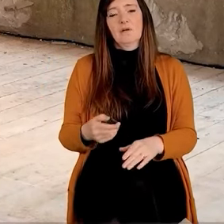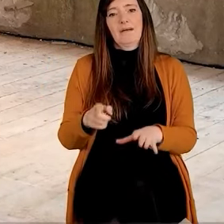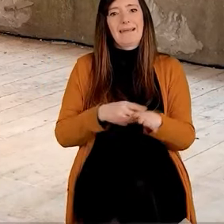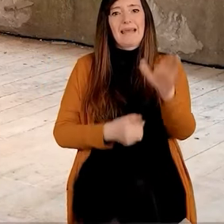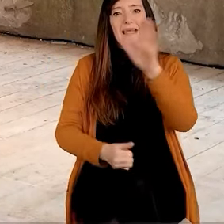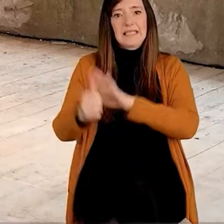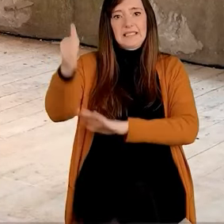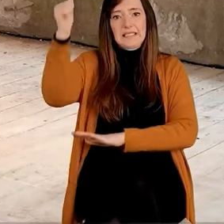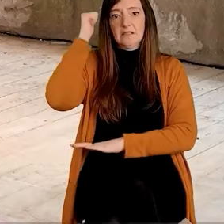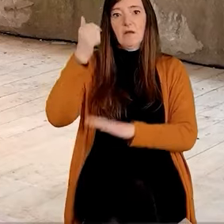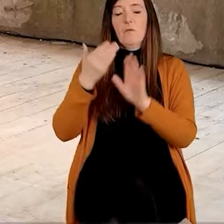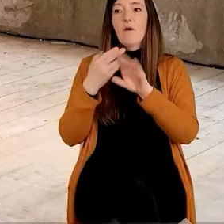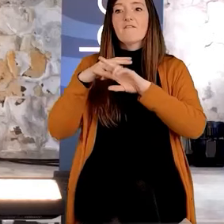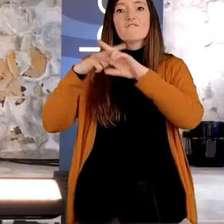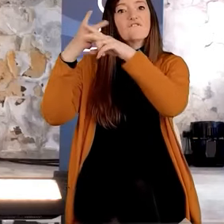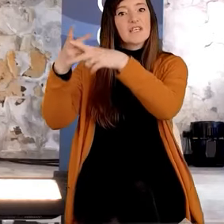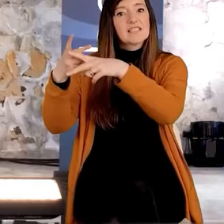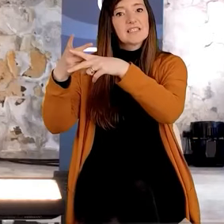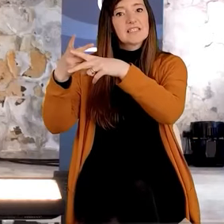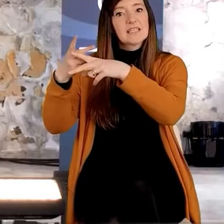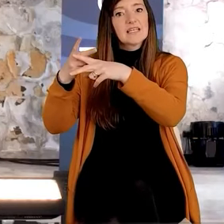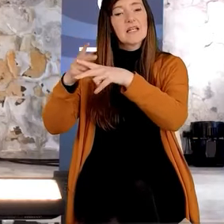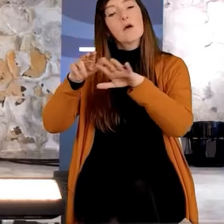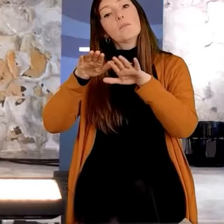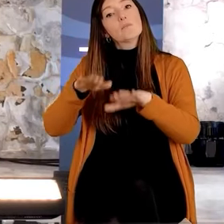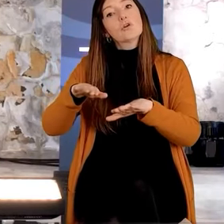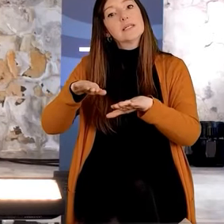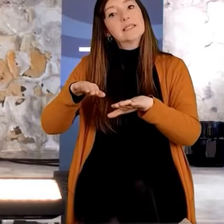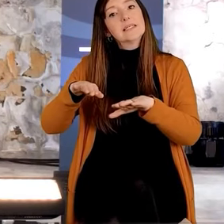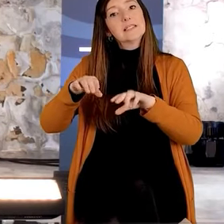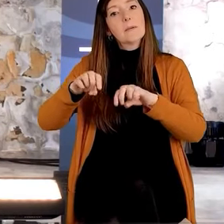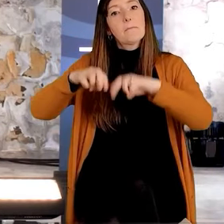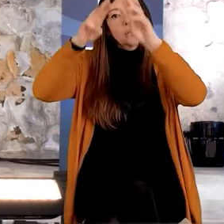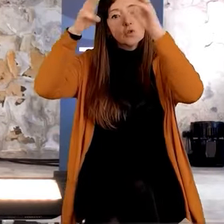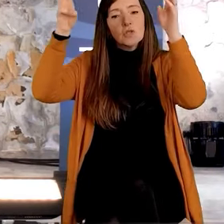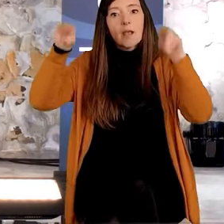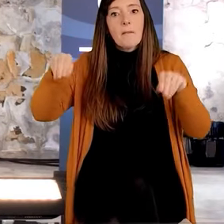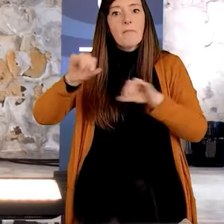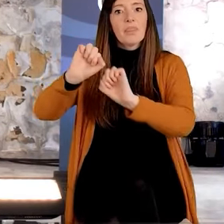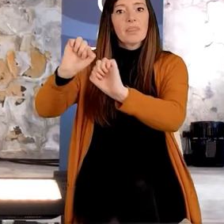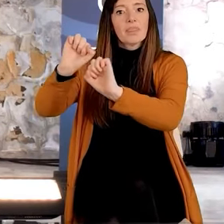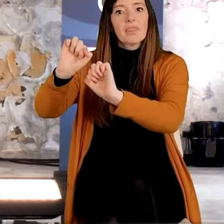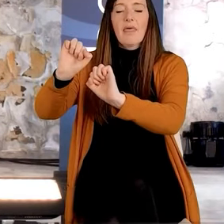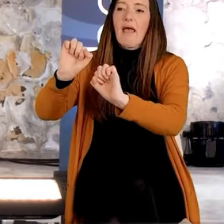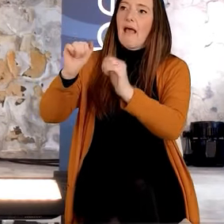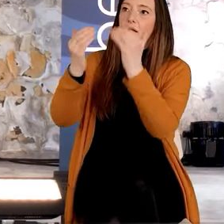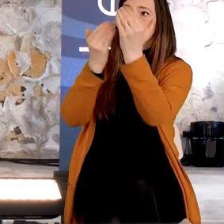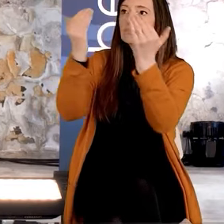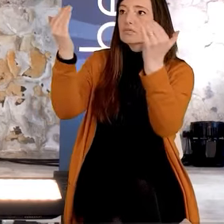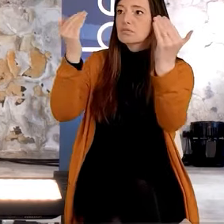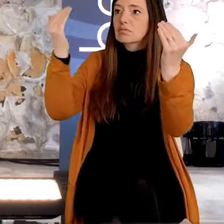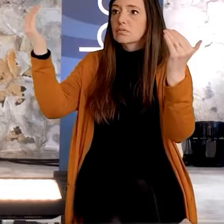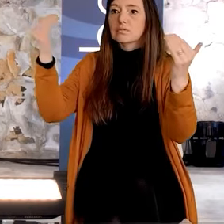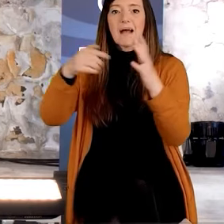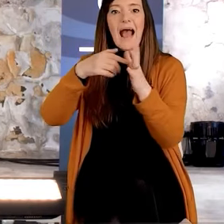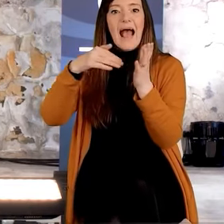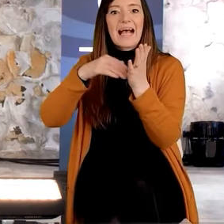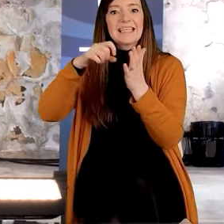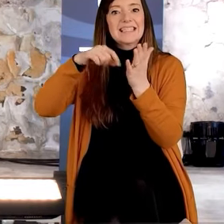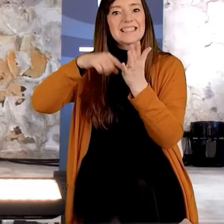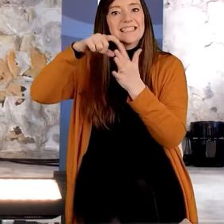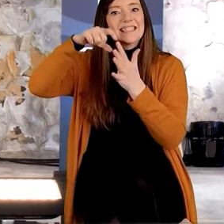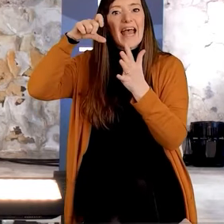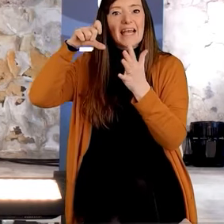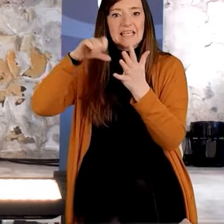Museum exhibition about Moctezuma, the last ruler of the Aztecs in the early 16th century. And in the